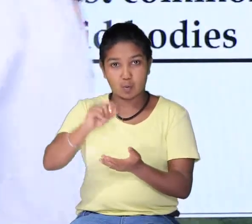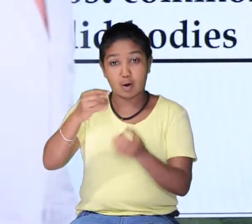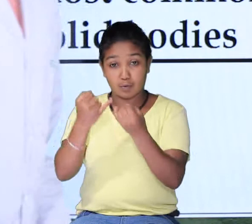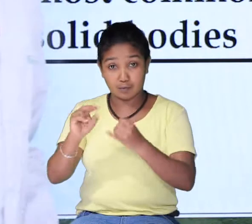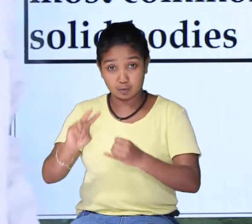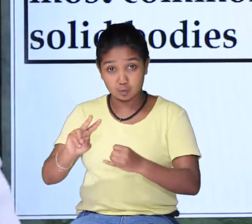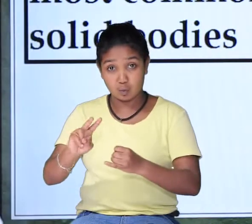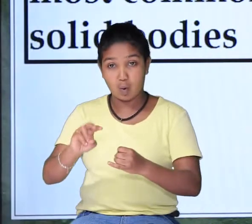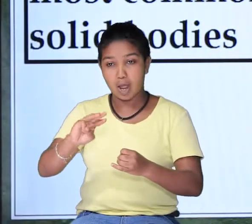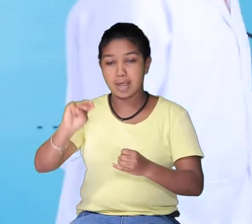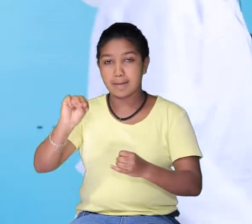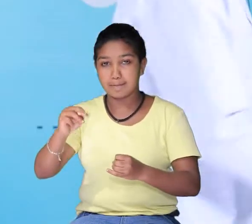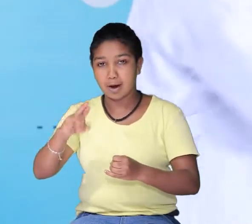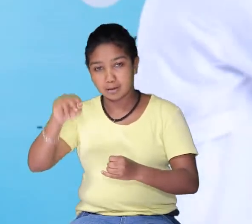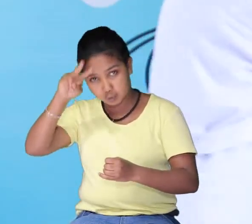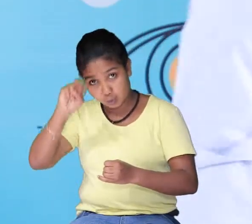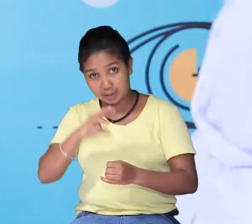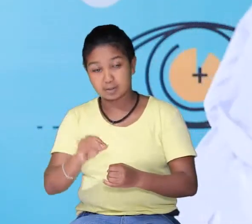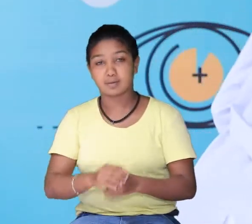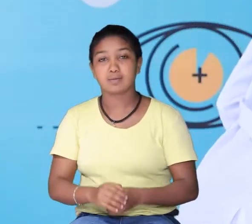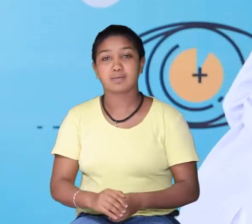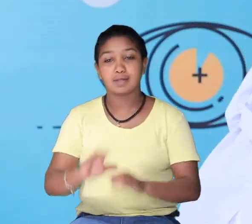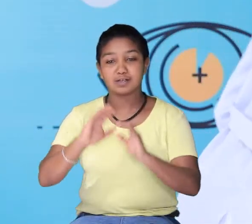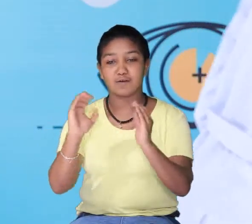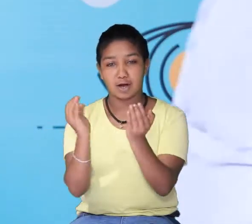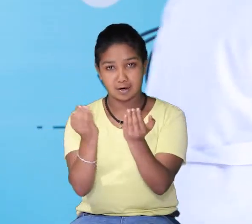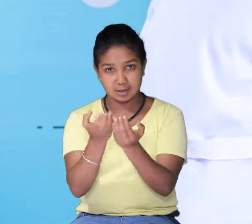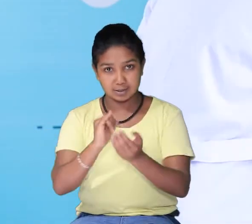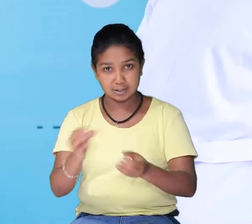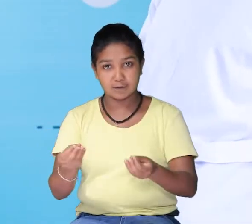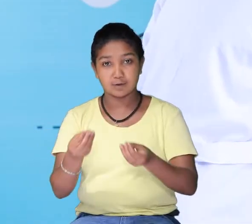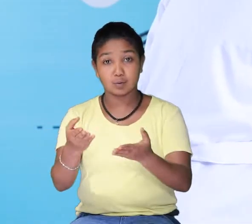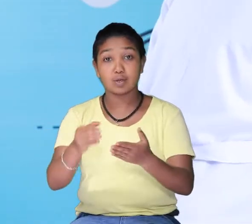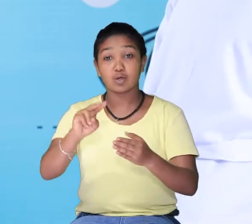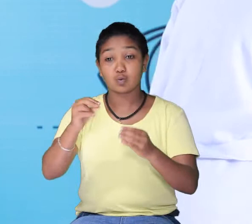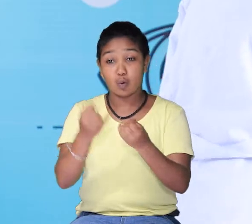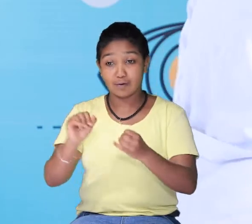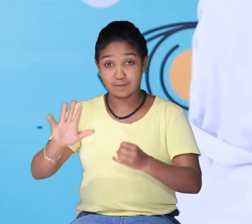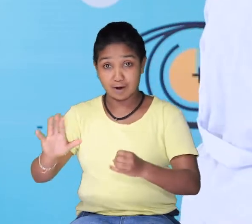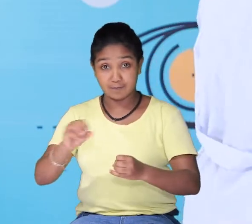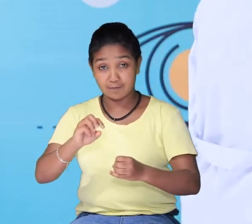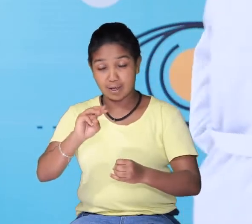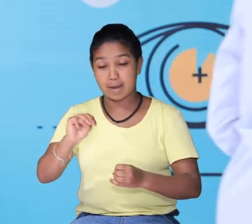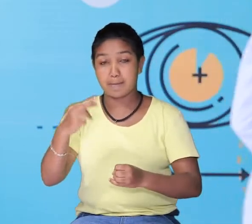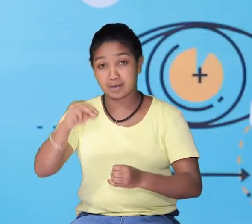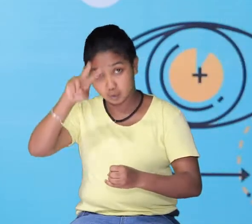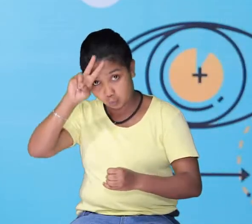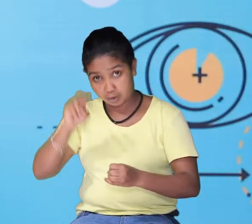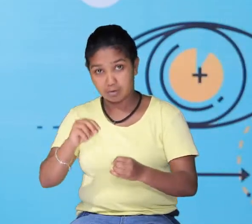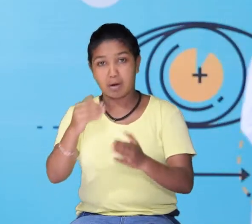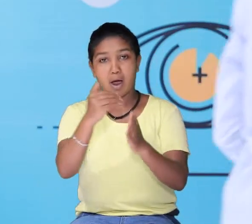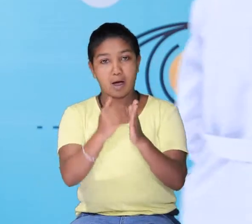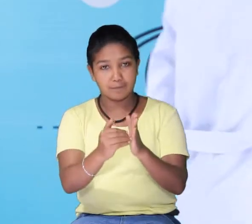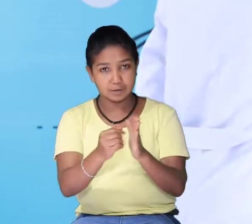2 mr squared. And the moment of inertia of a sphere is given to be 2 over 5 mr squared. This one, half